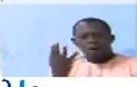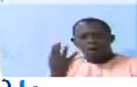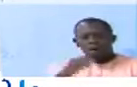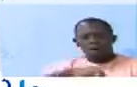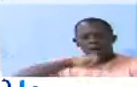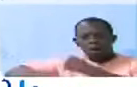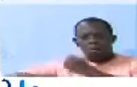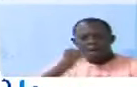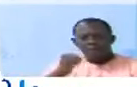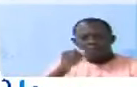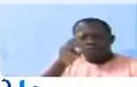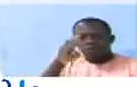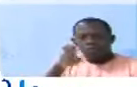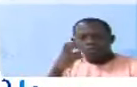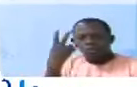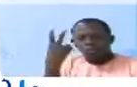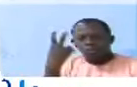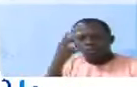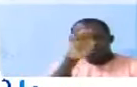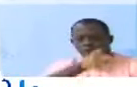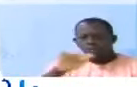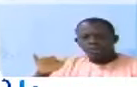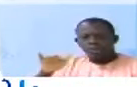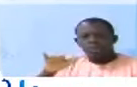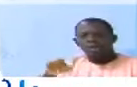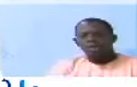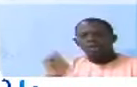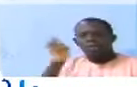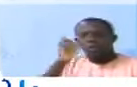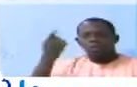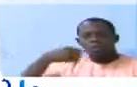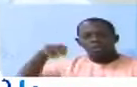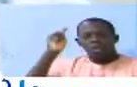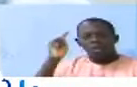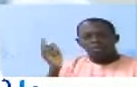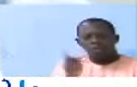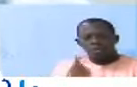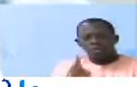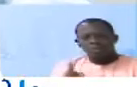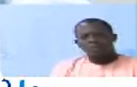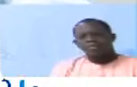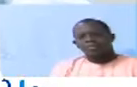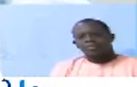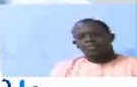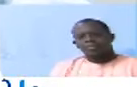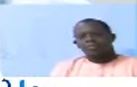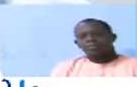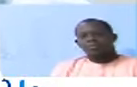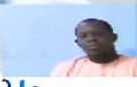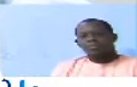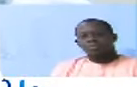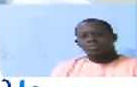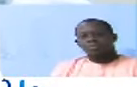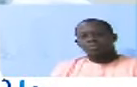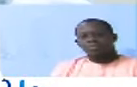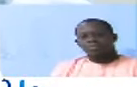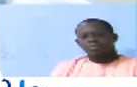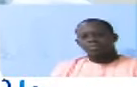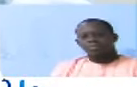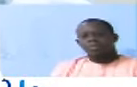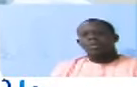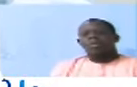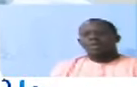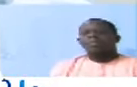4 wives and 22 children. What is the correct? Asura jando ila kumanga yola ni musunani anin ding ding wang anin. Awoto mo wale bemburu baringa musfulo